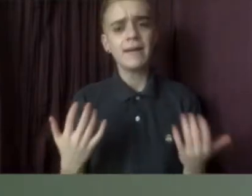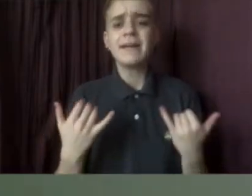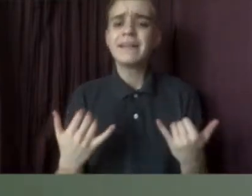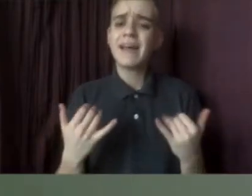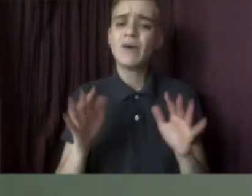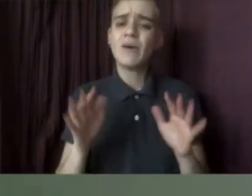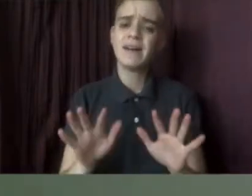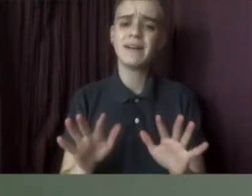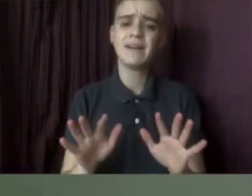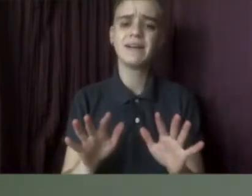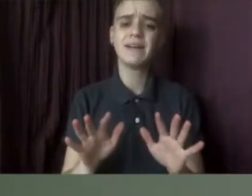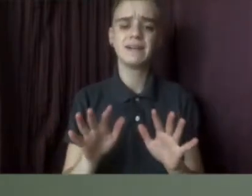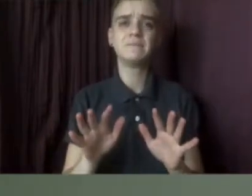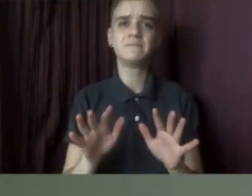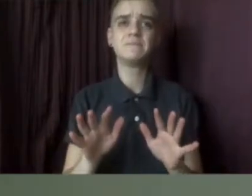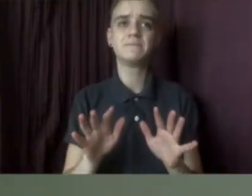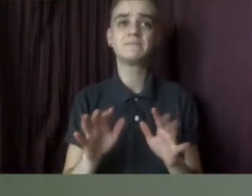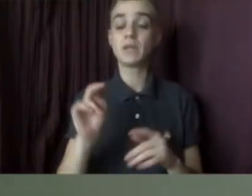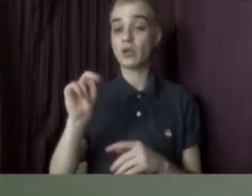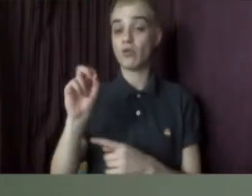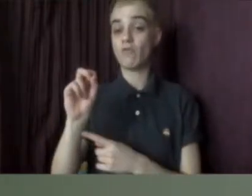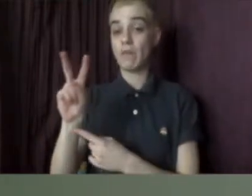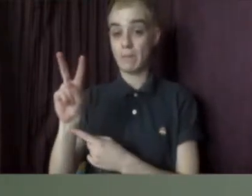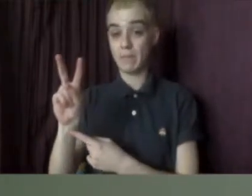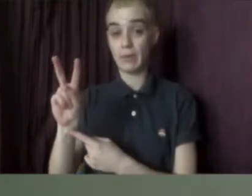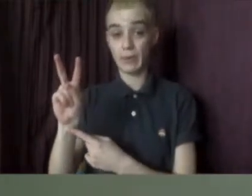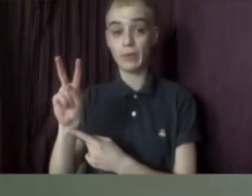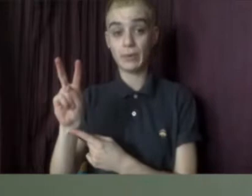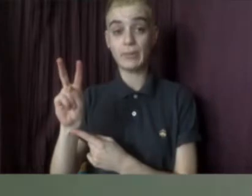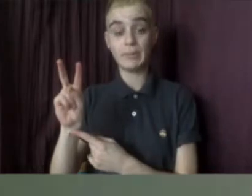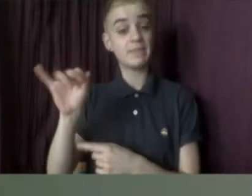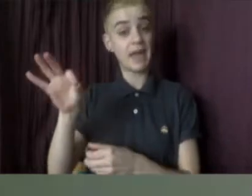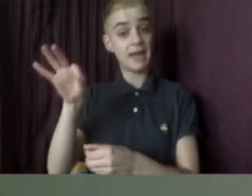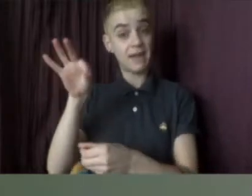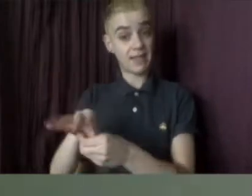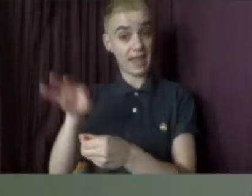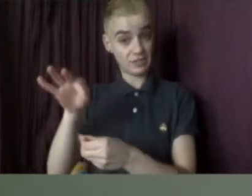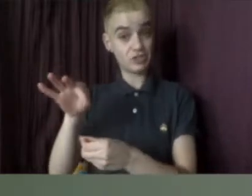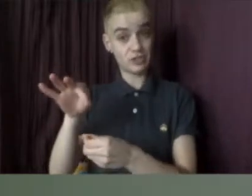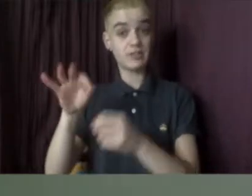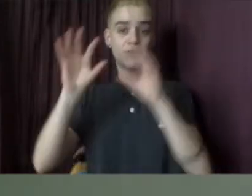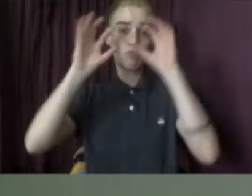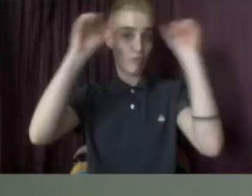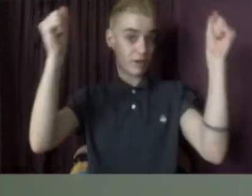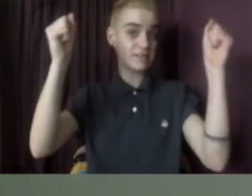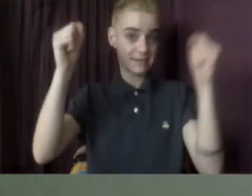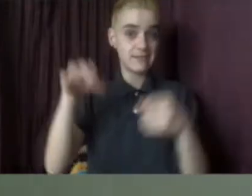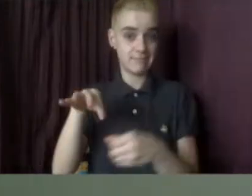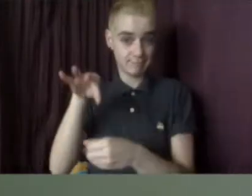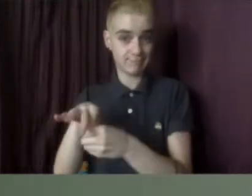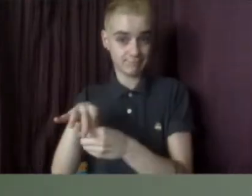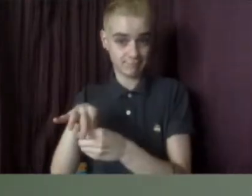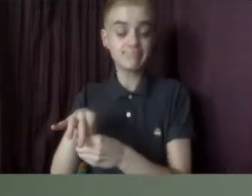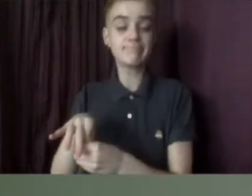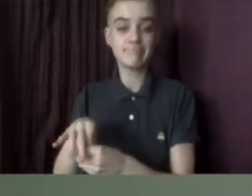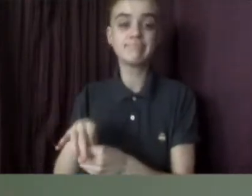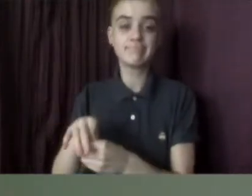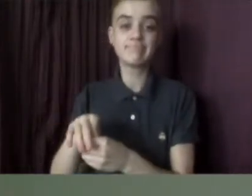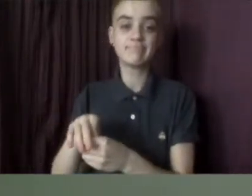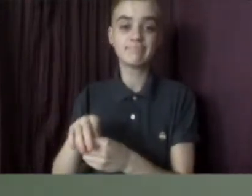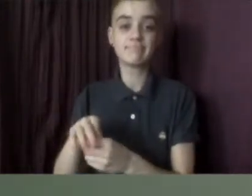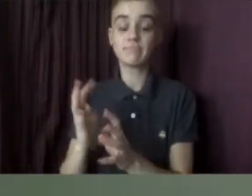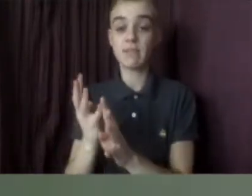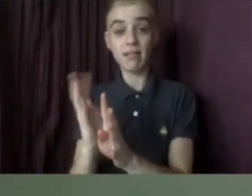And it's because people took advantage of the ability to vote by mail or to vote by dropping your ballot off